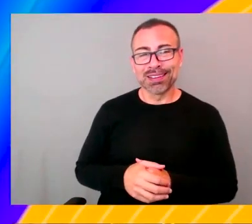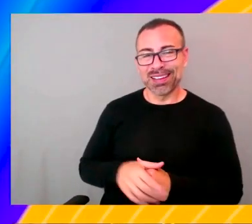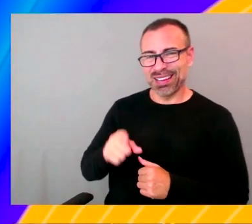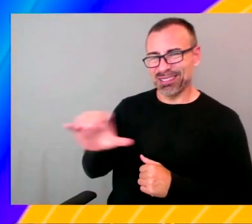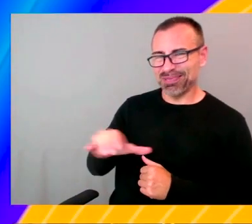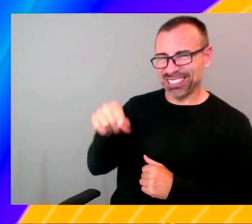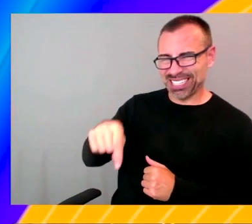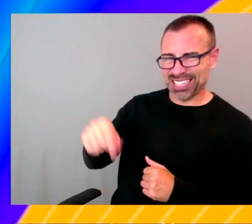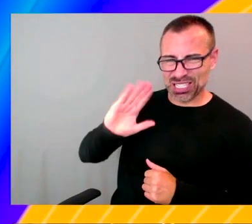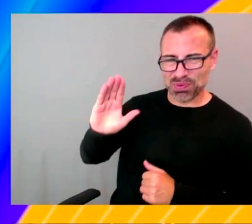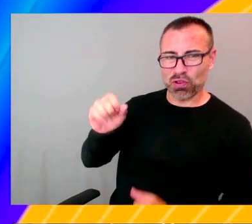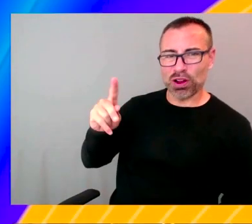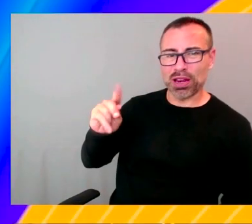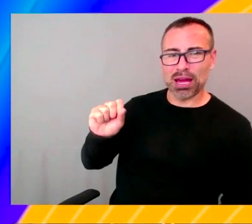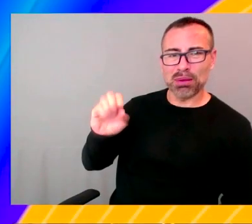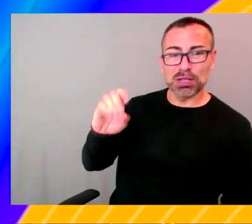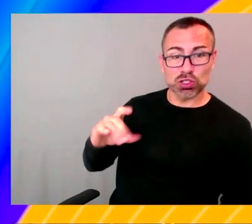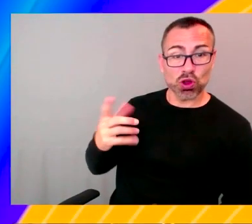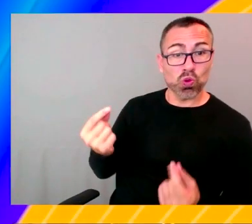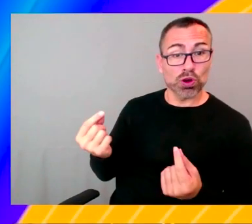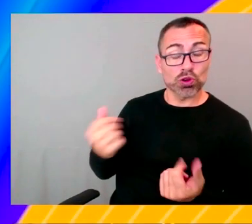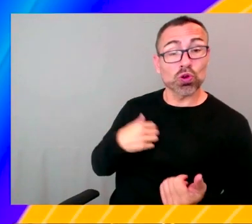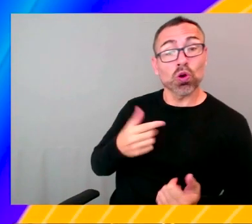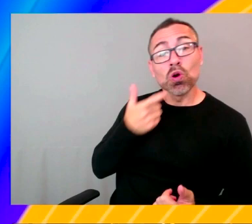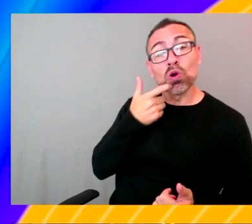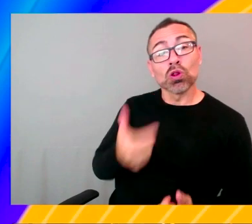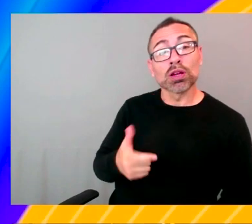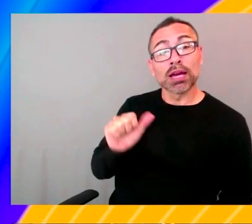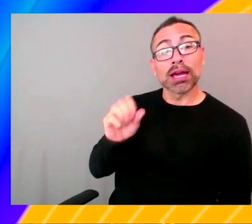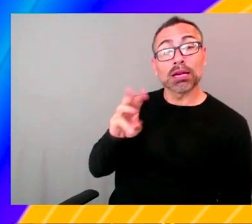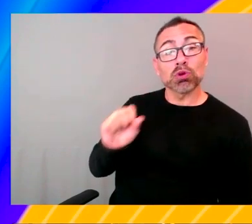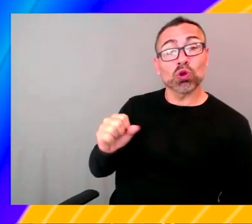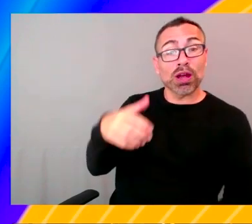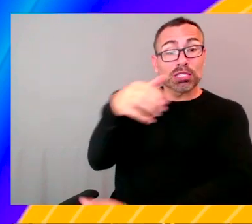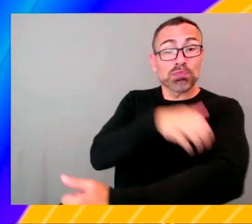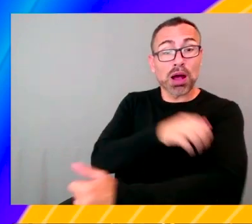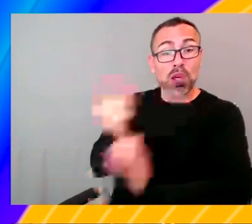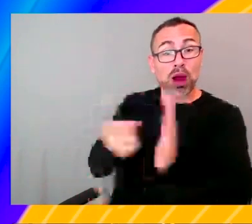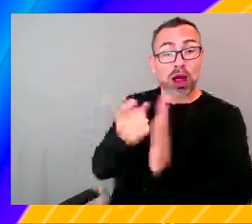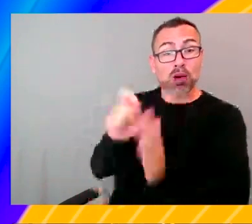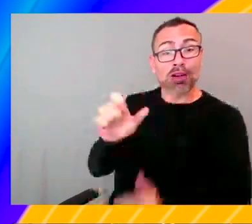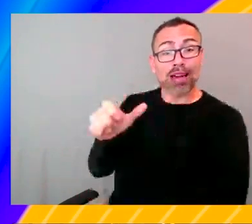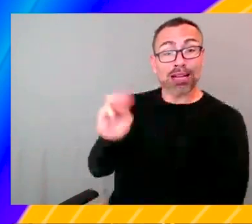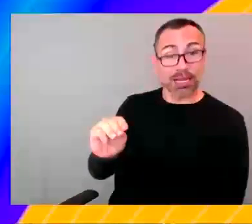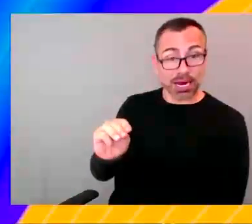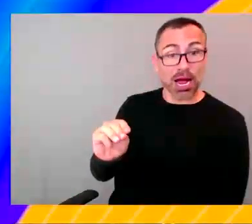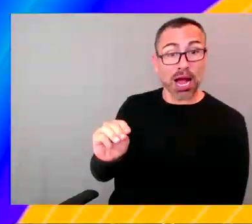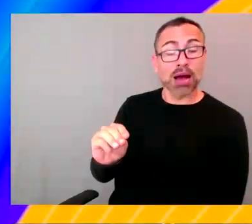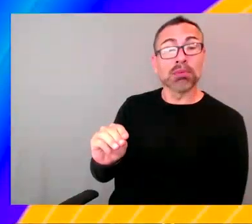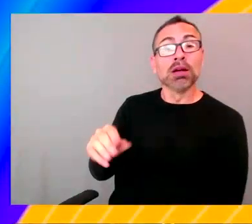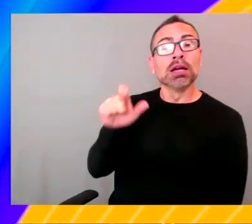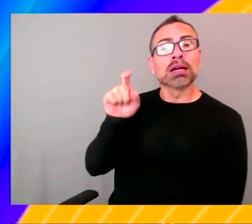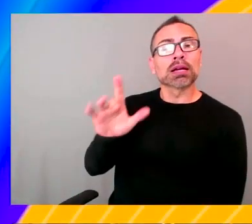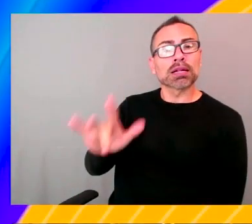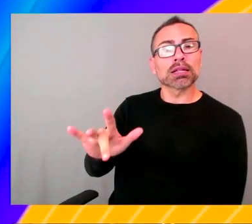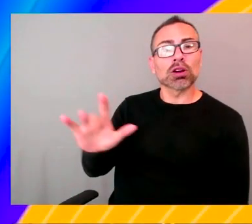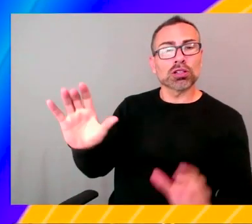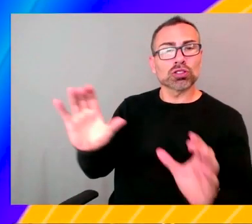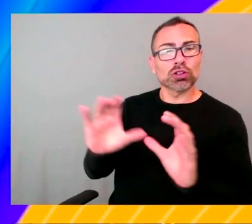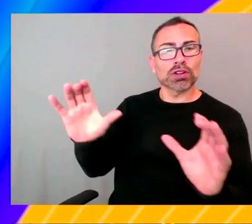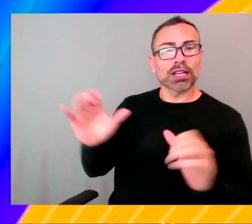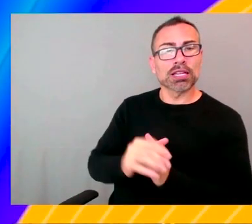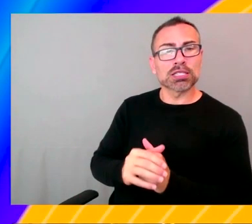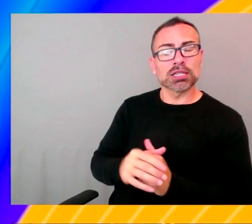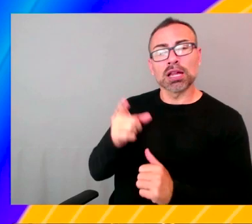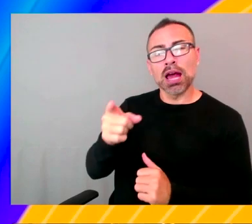go to awspowerhour.com, click on the associate certification AWS Power Hour, and then go down to episode 3